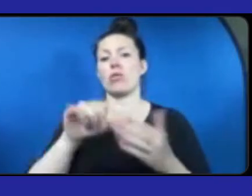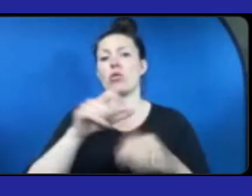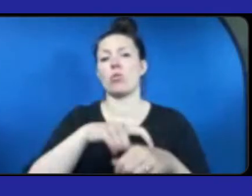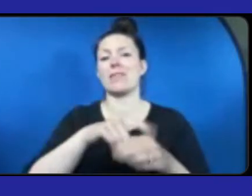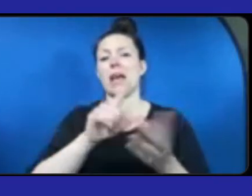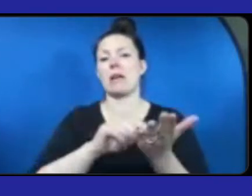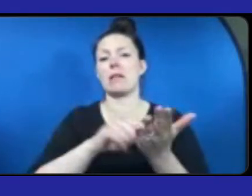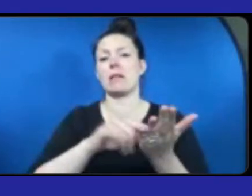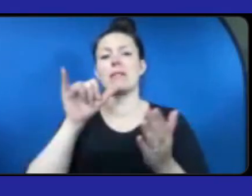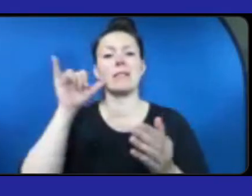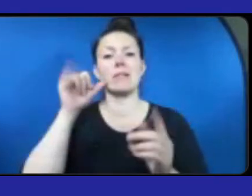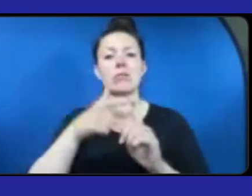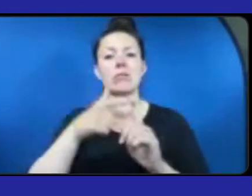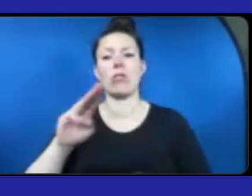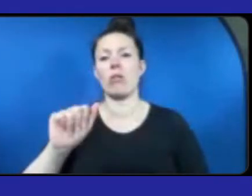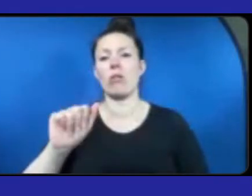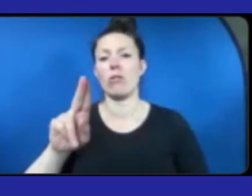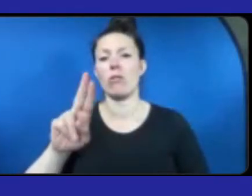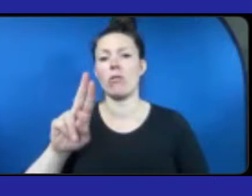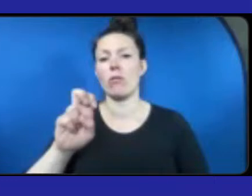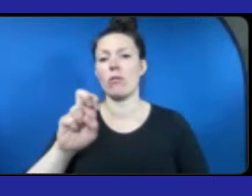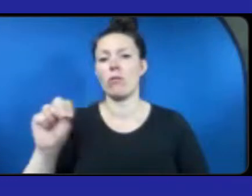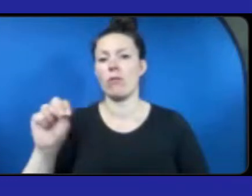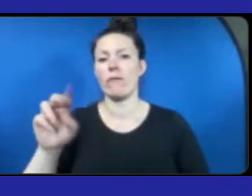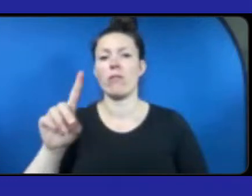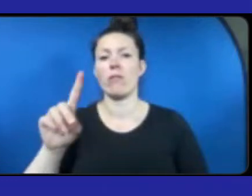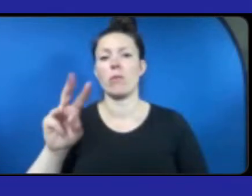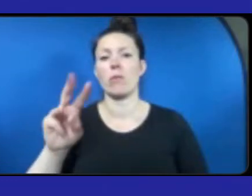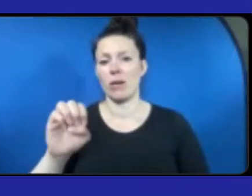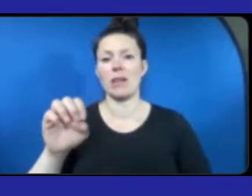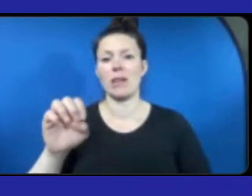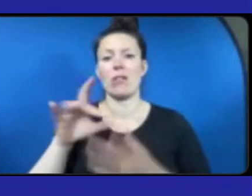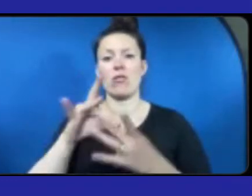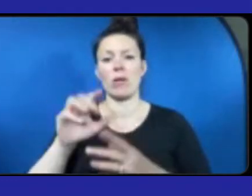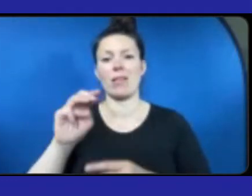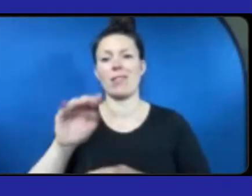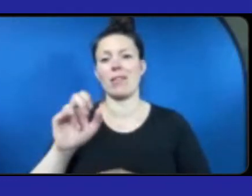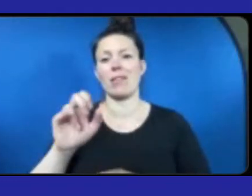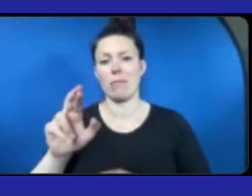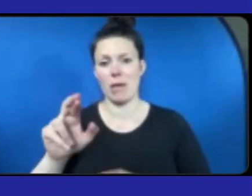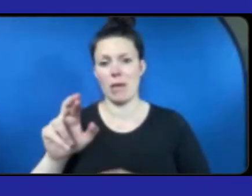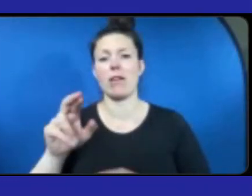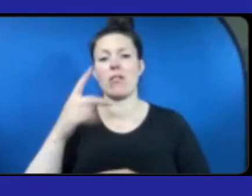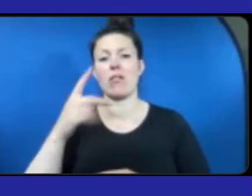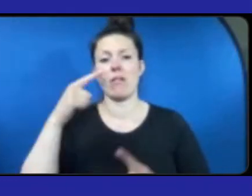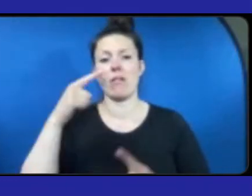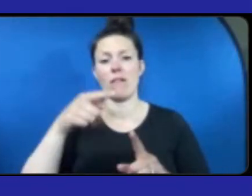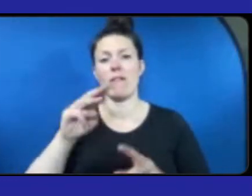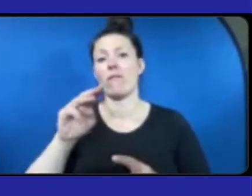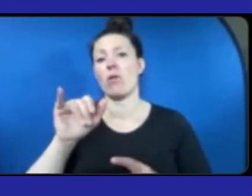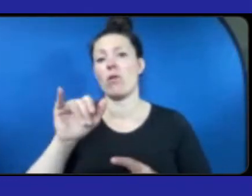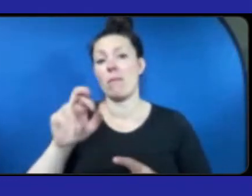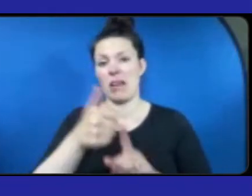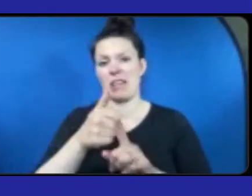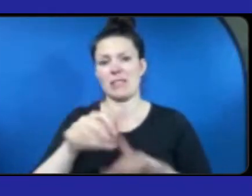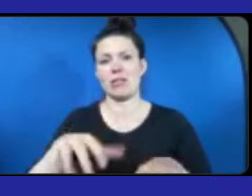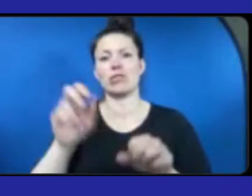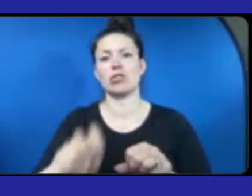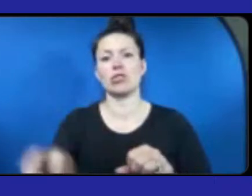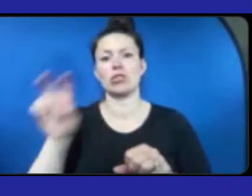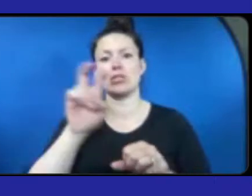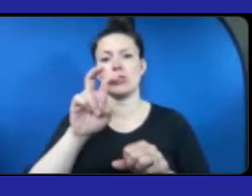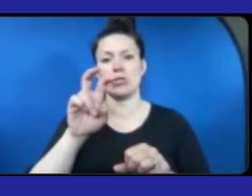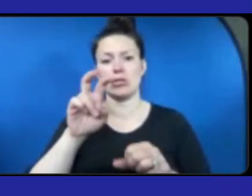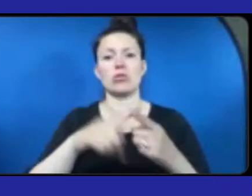written by Maureen Dowd following the mayor around and referred to a trip that the mayor took